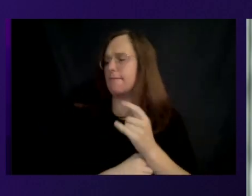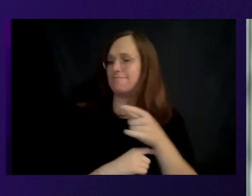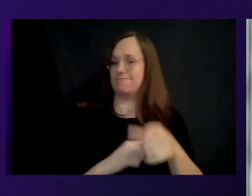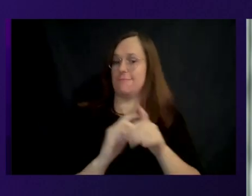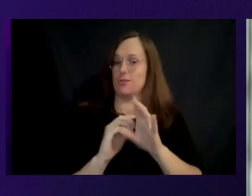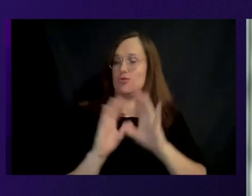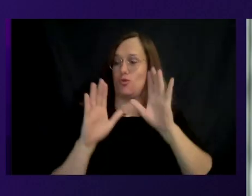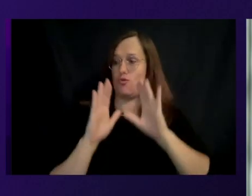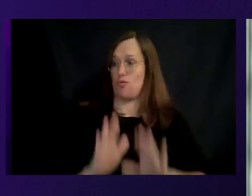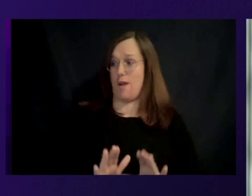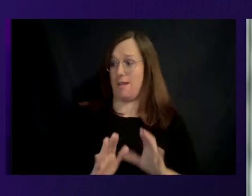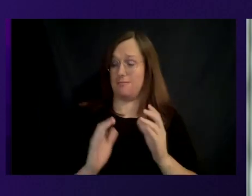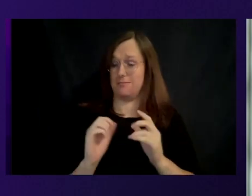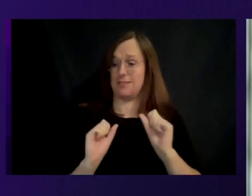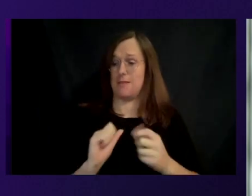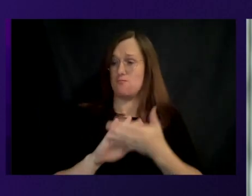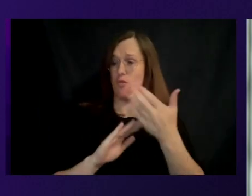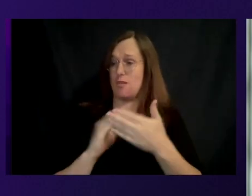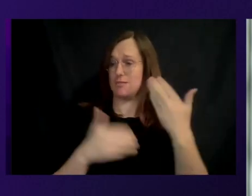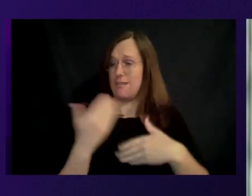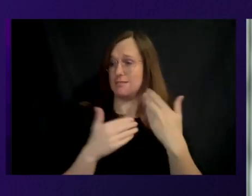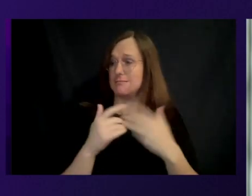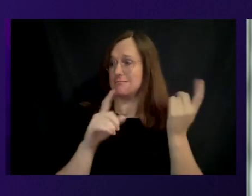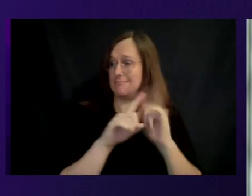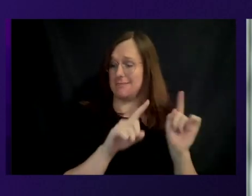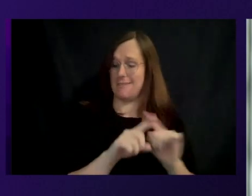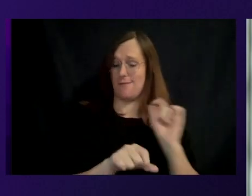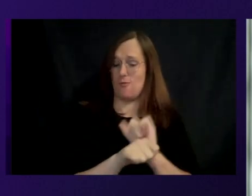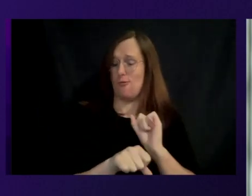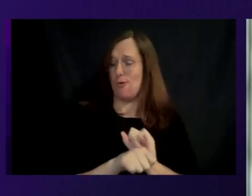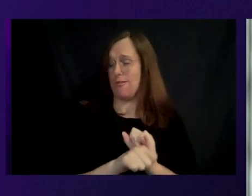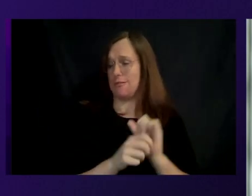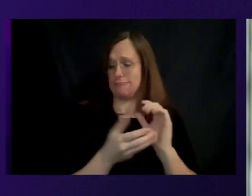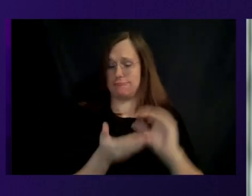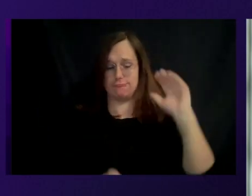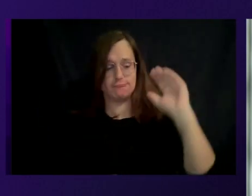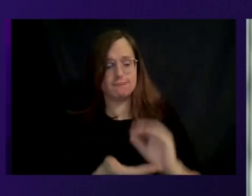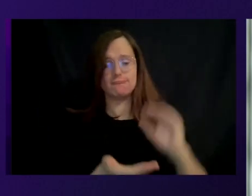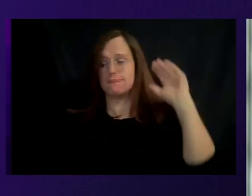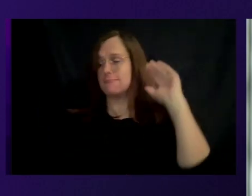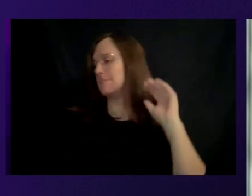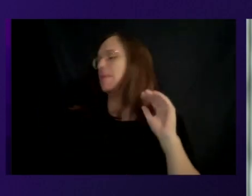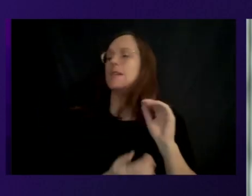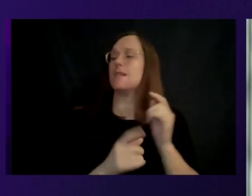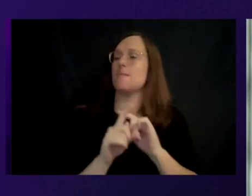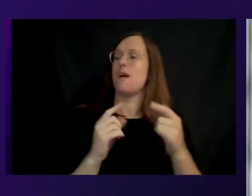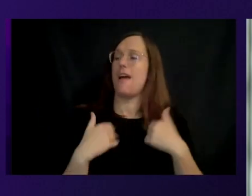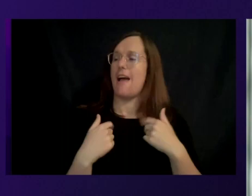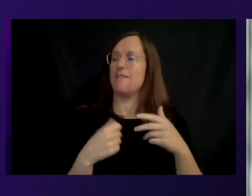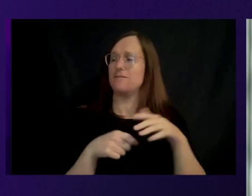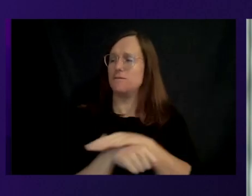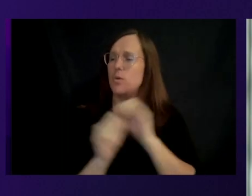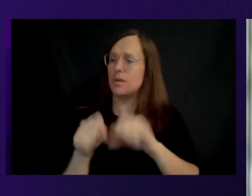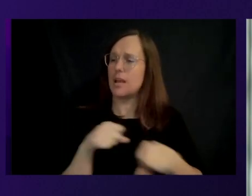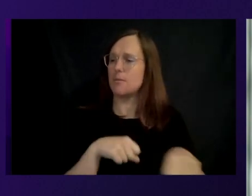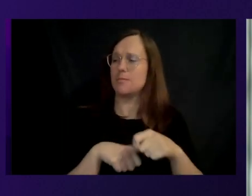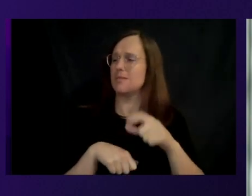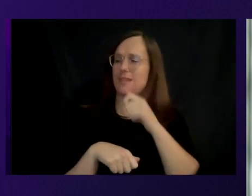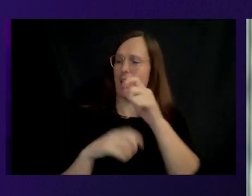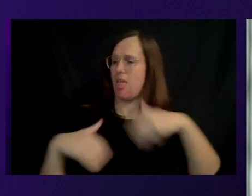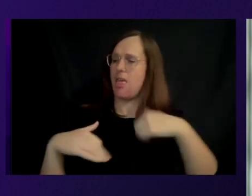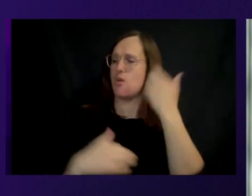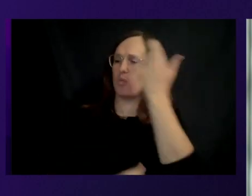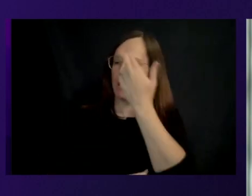wide variety of workloads. However, they include a broad set of capabilities that aren't fully utilized in emerging and cloud workloads. Those